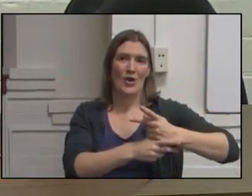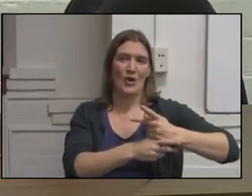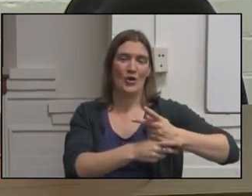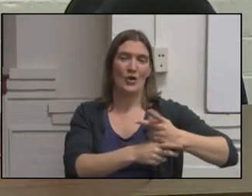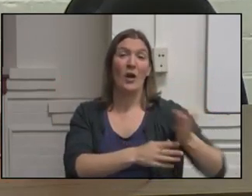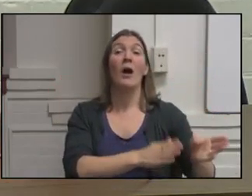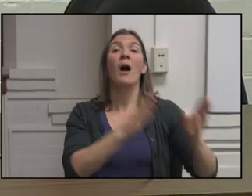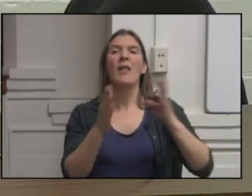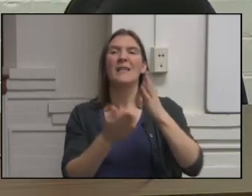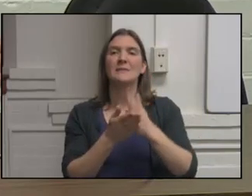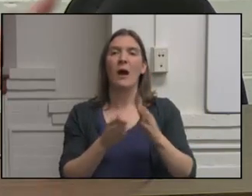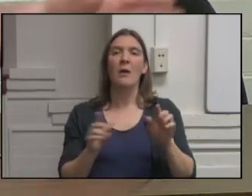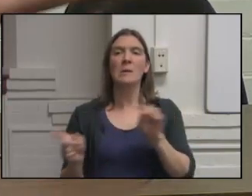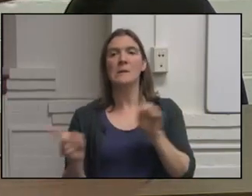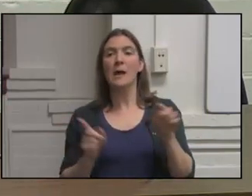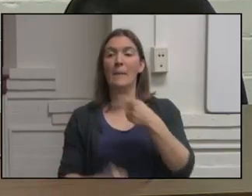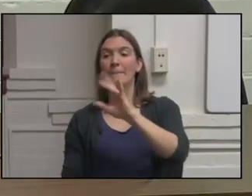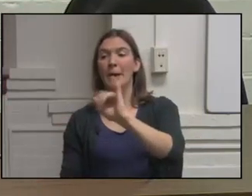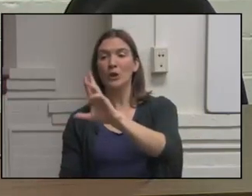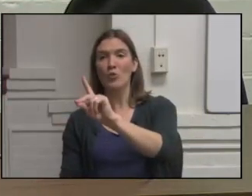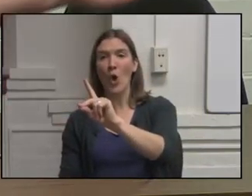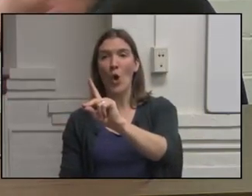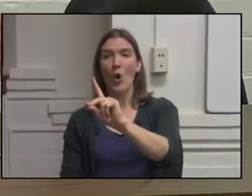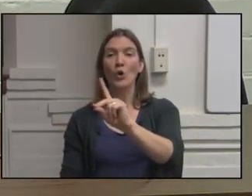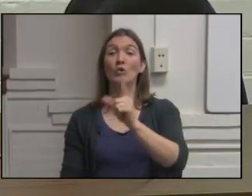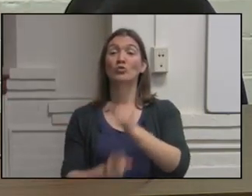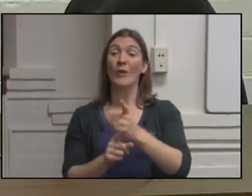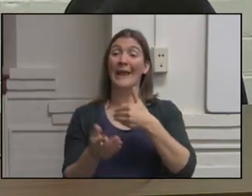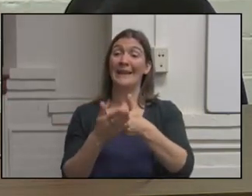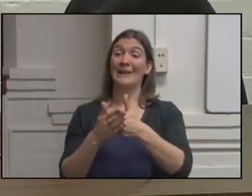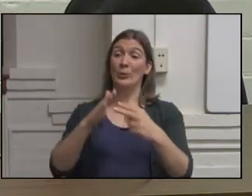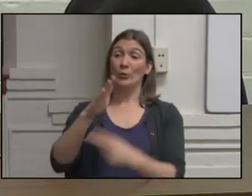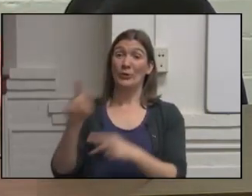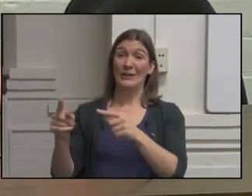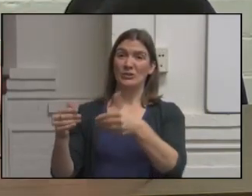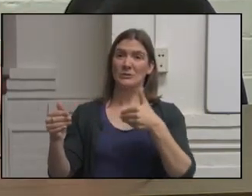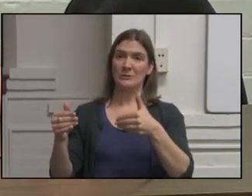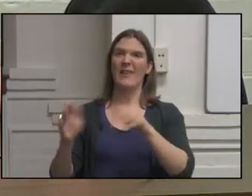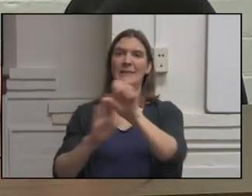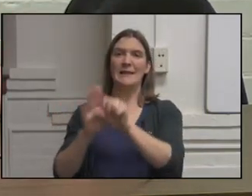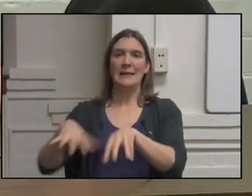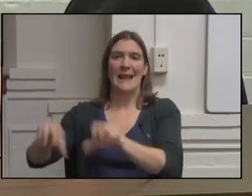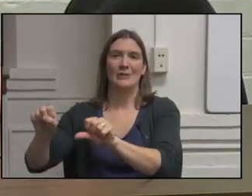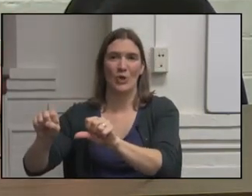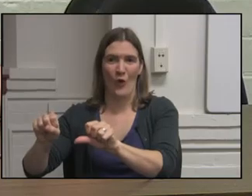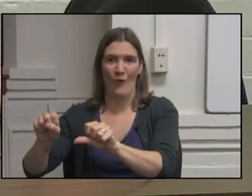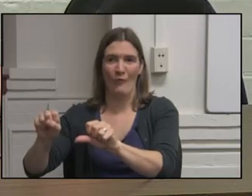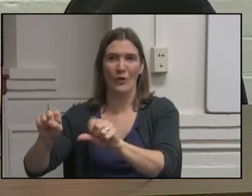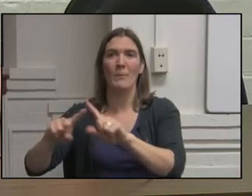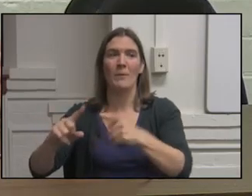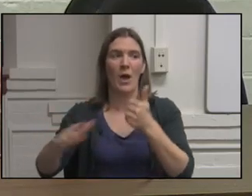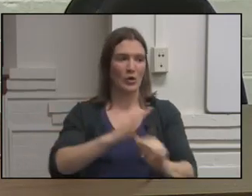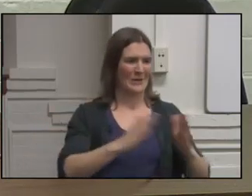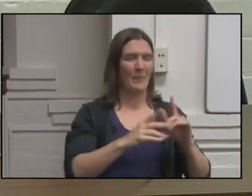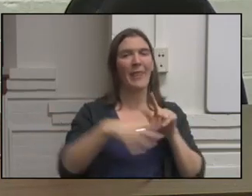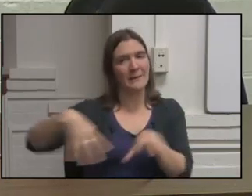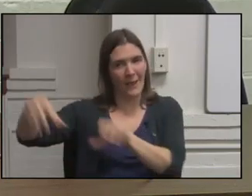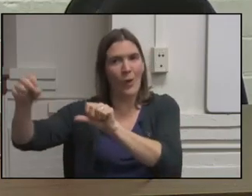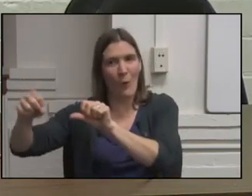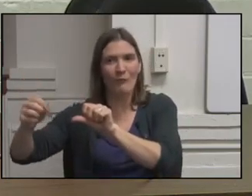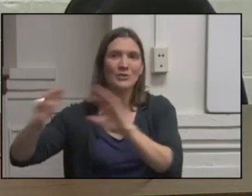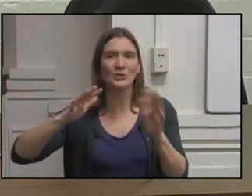then there's certain borders like Putney Road before the Veterans Bridge. The state takes over even though it's still within the town limits. So that's